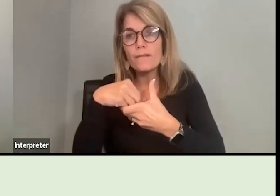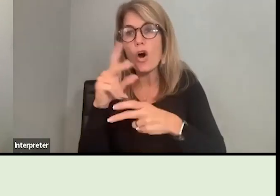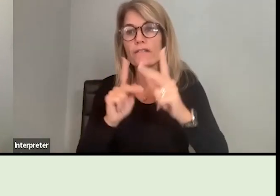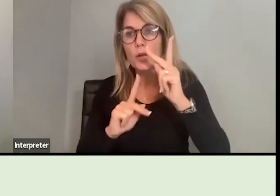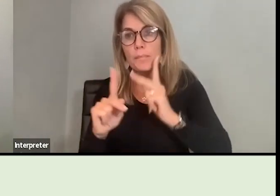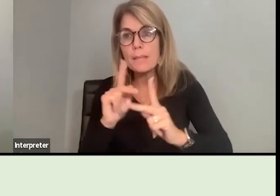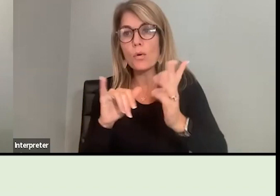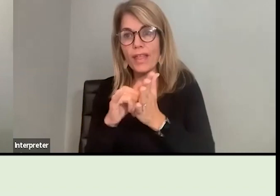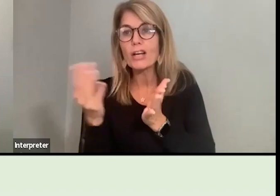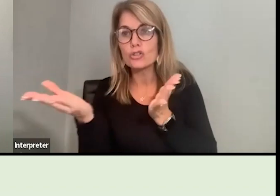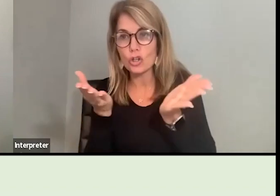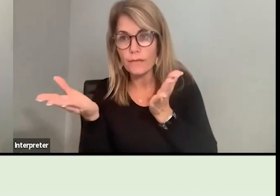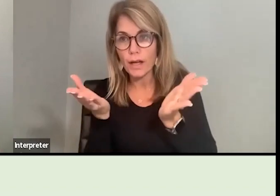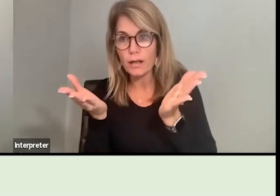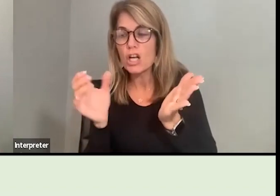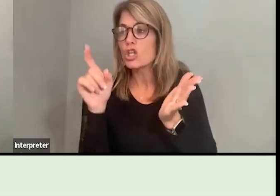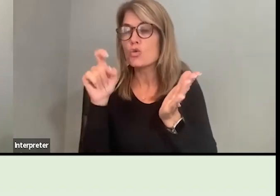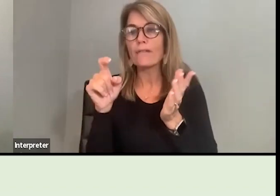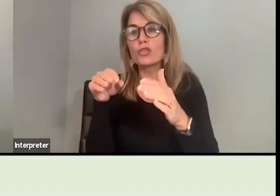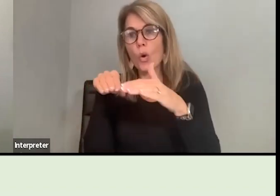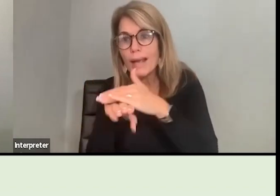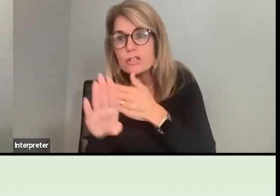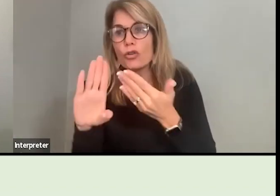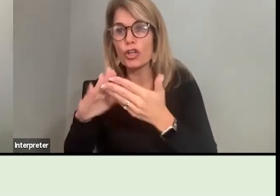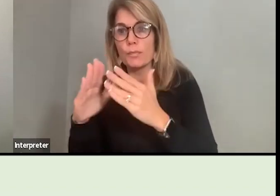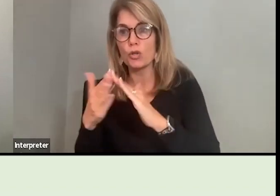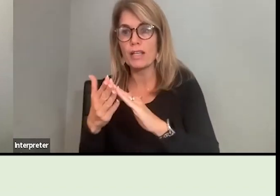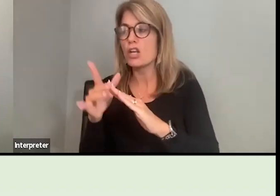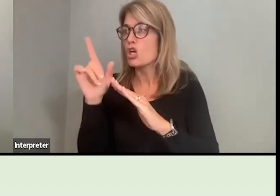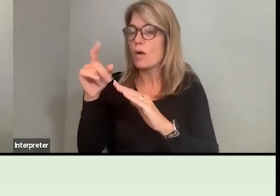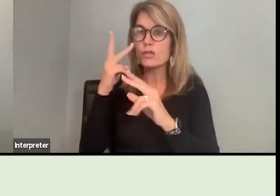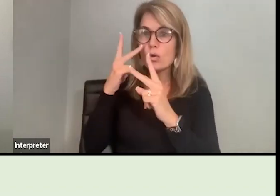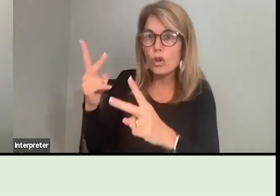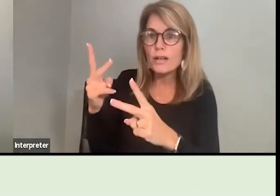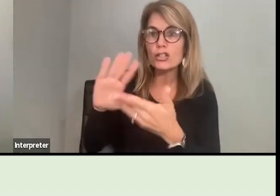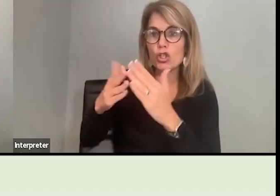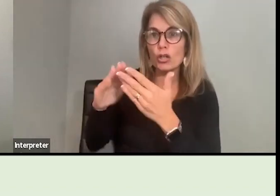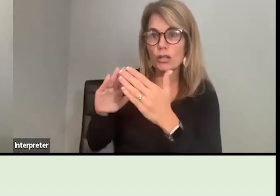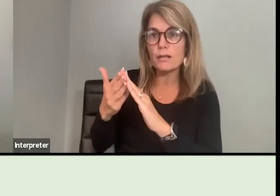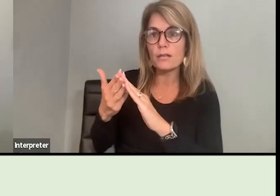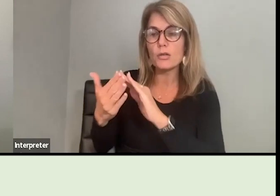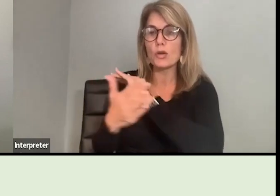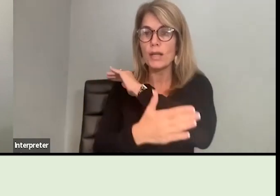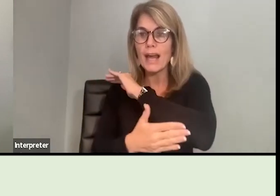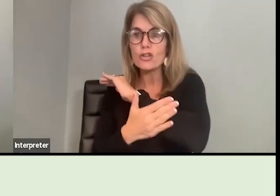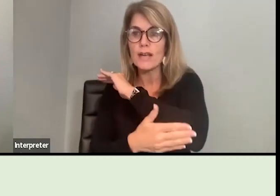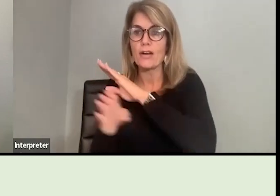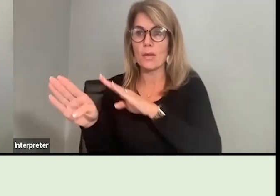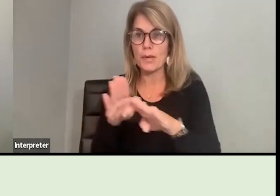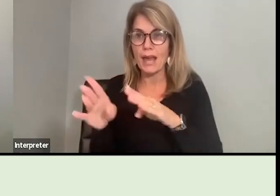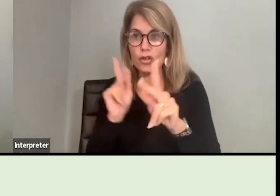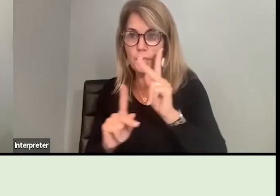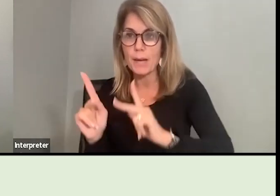you are serving. Go into their communities, take a look at your county behavioral health people, look at your law enforcement people, look at